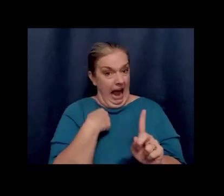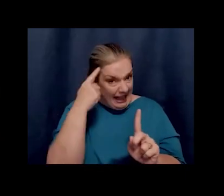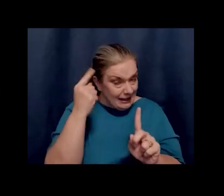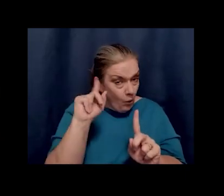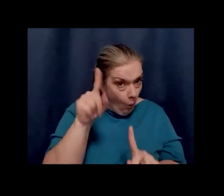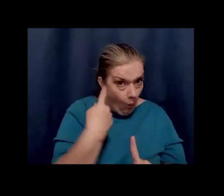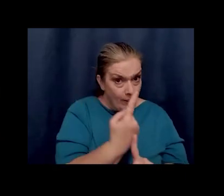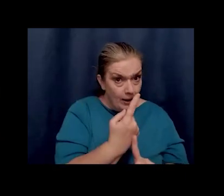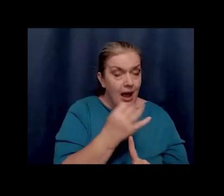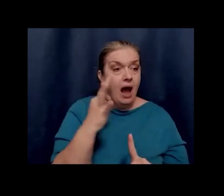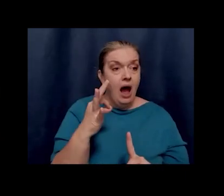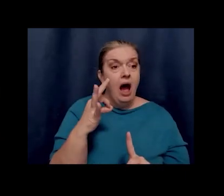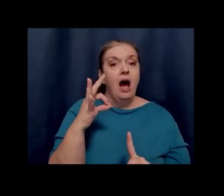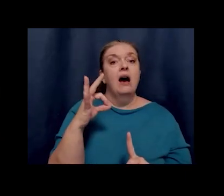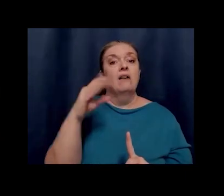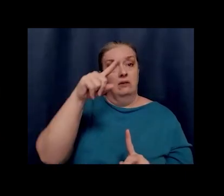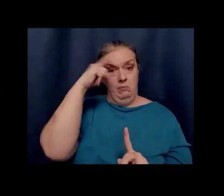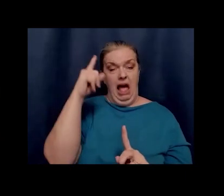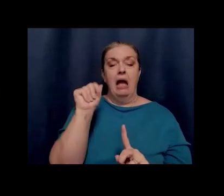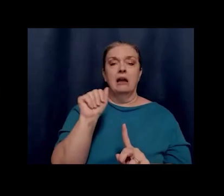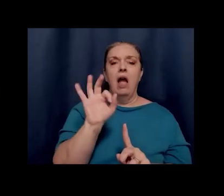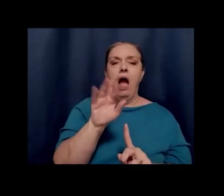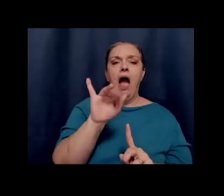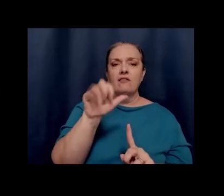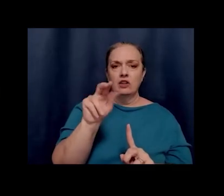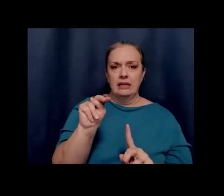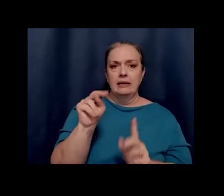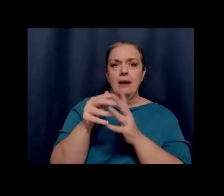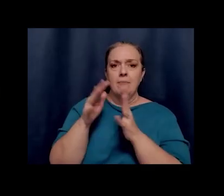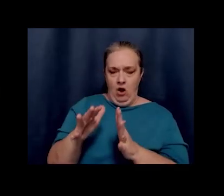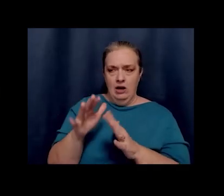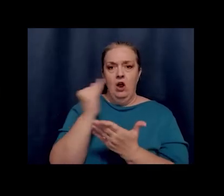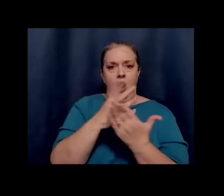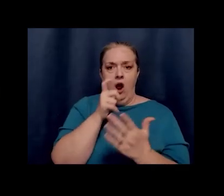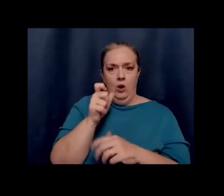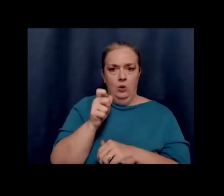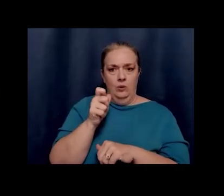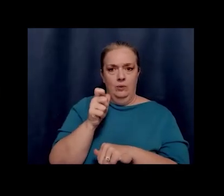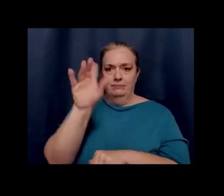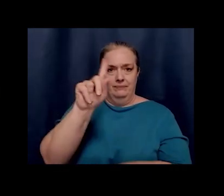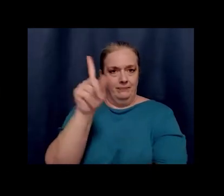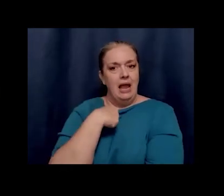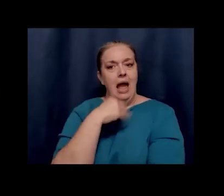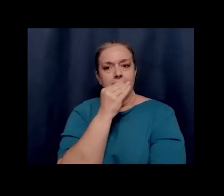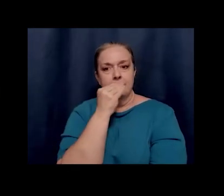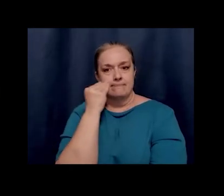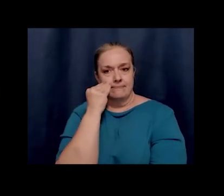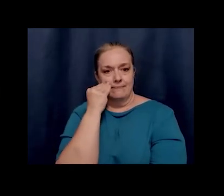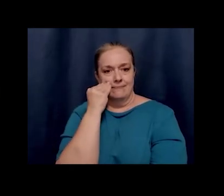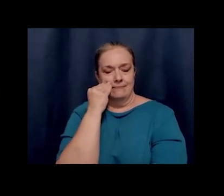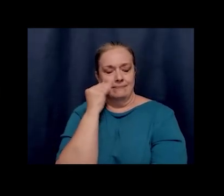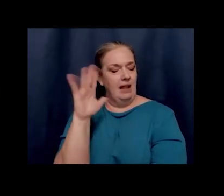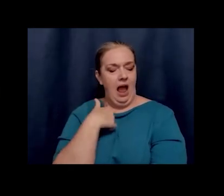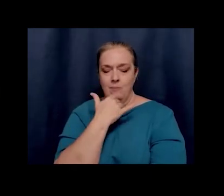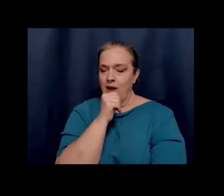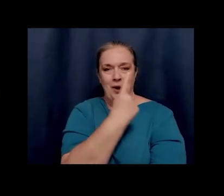knowledge, of an African-American artist who secured their own legacy, creating a foundation. Oops, excuse me, corrected. Noah Purifoy did the